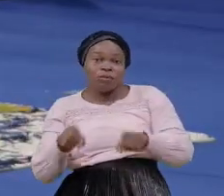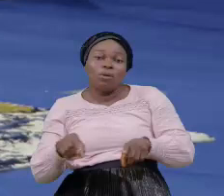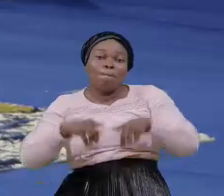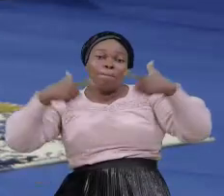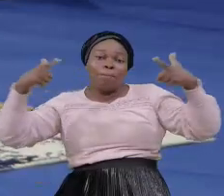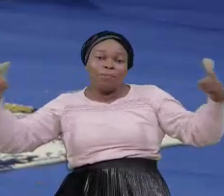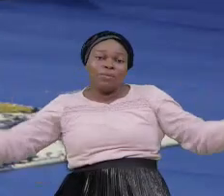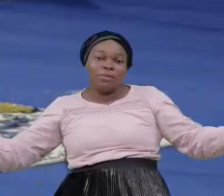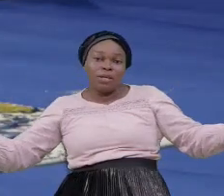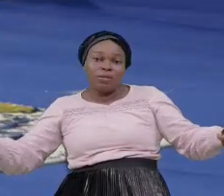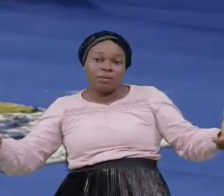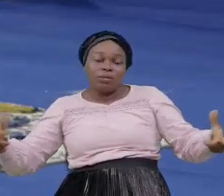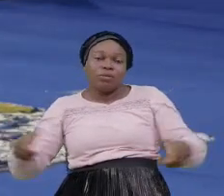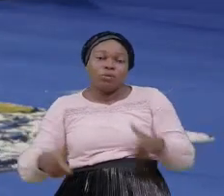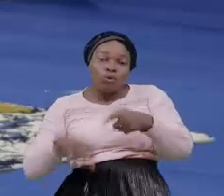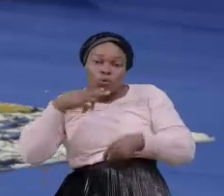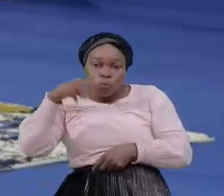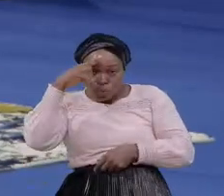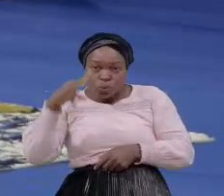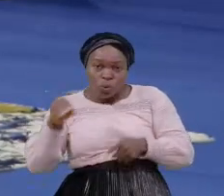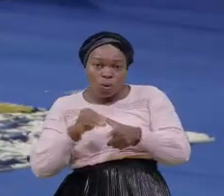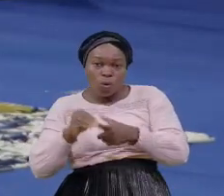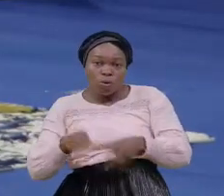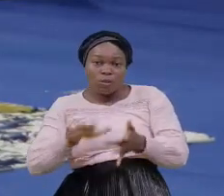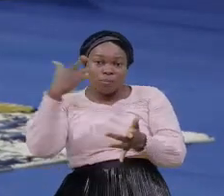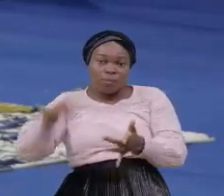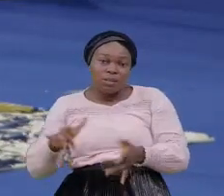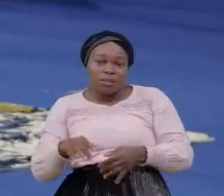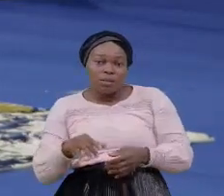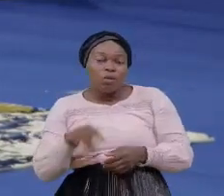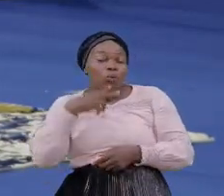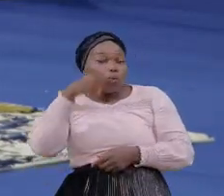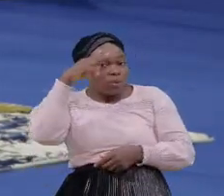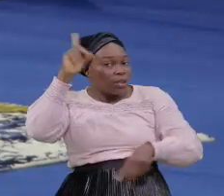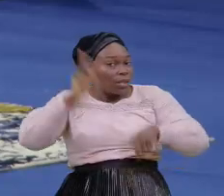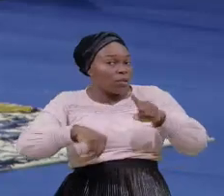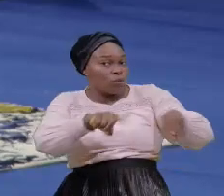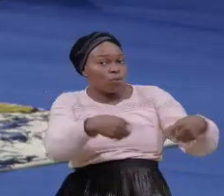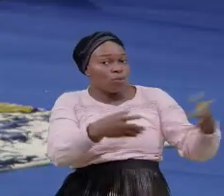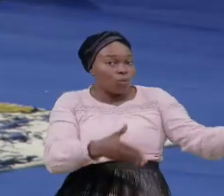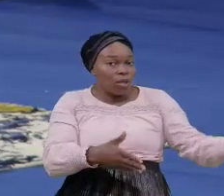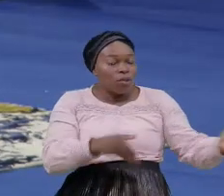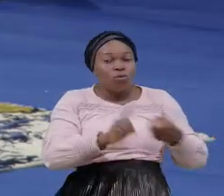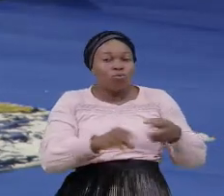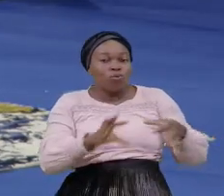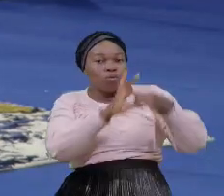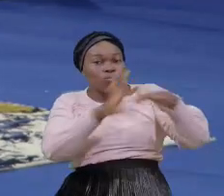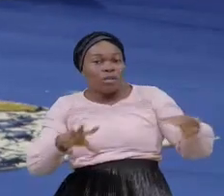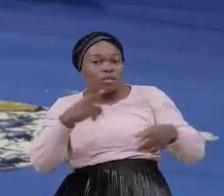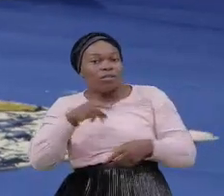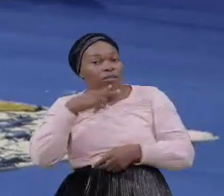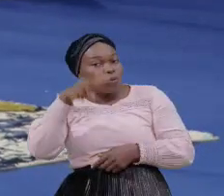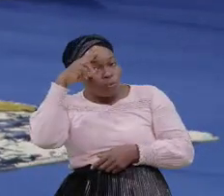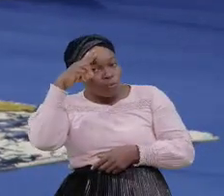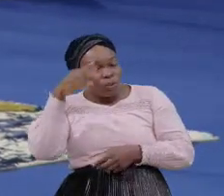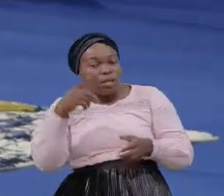or smarter goat, cannot go there and release that goat. It's a goat that is tied.